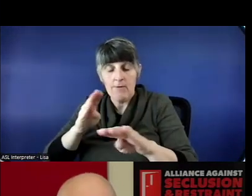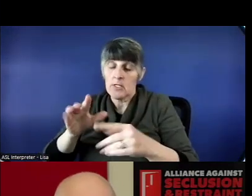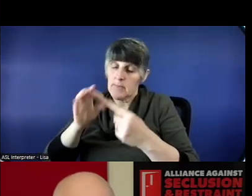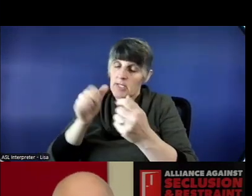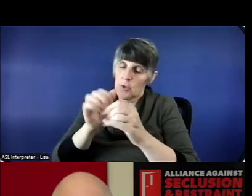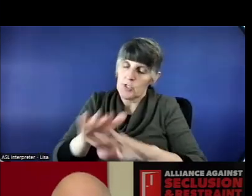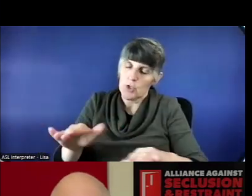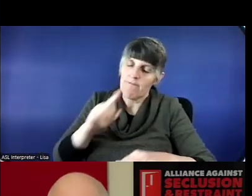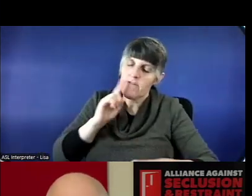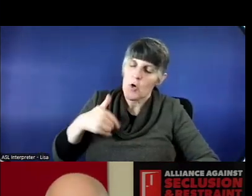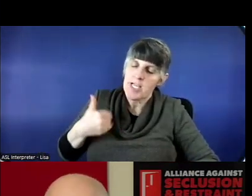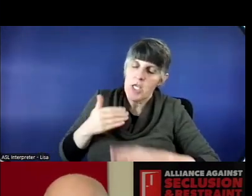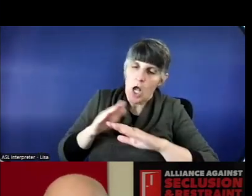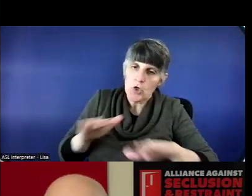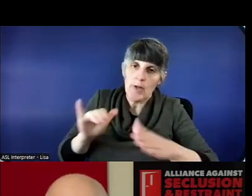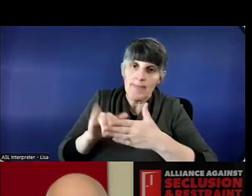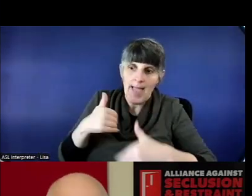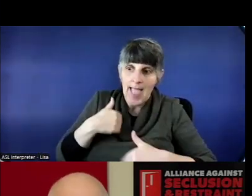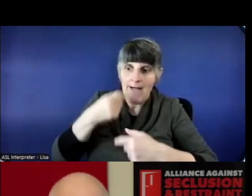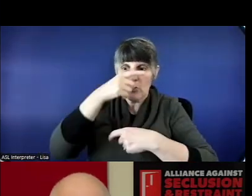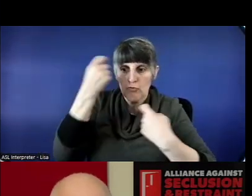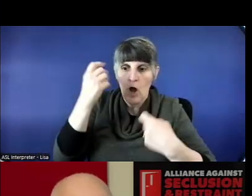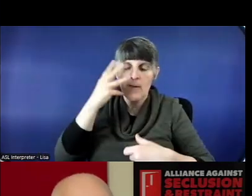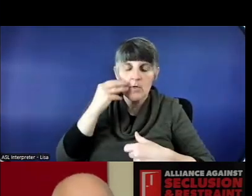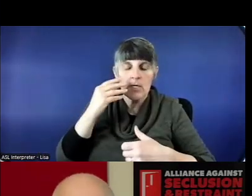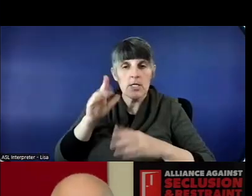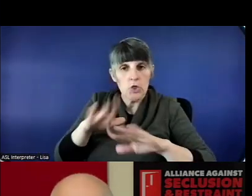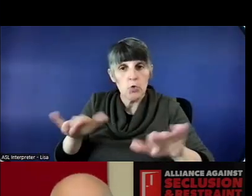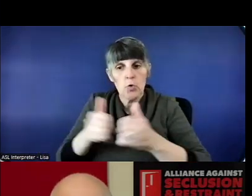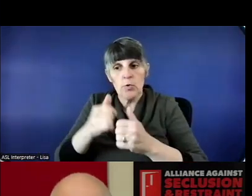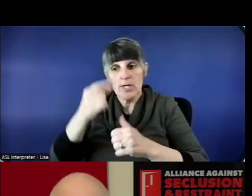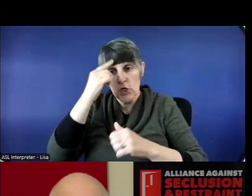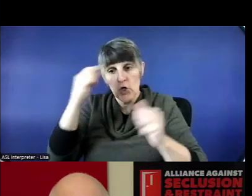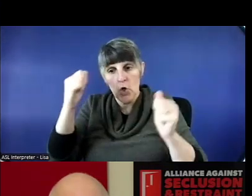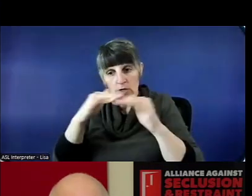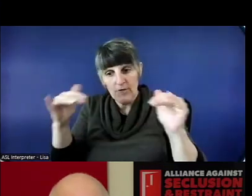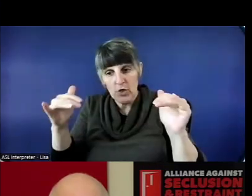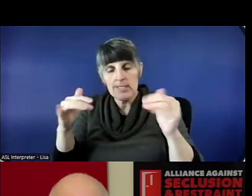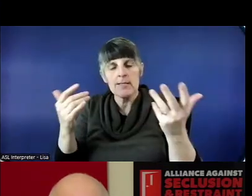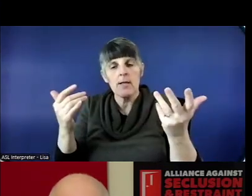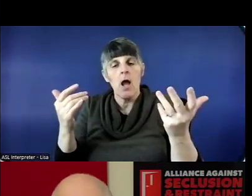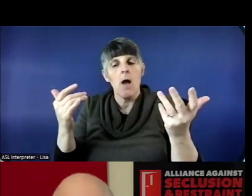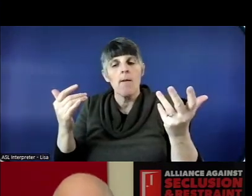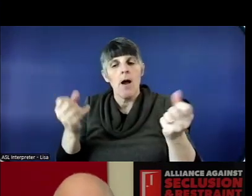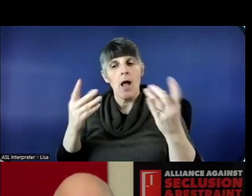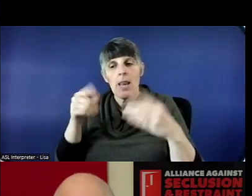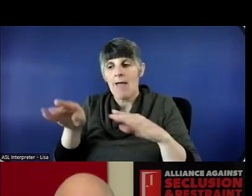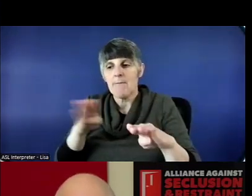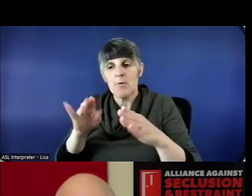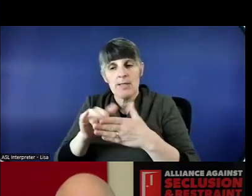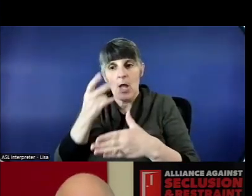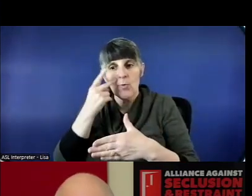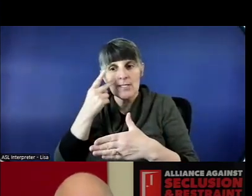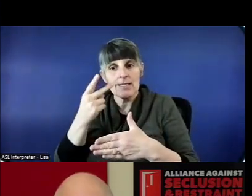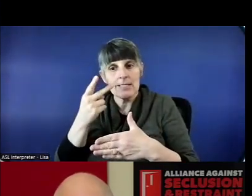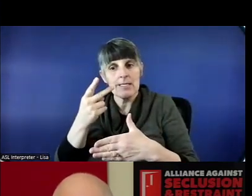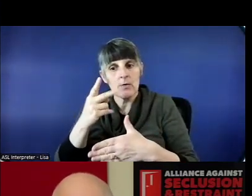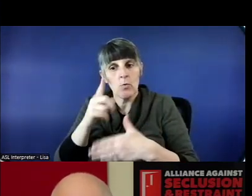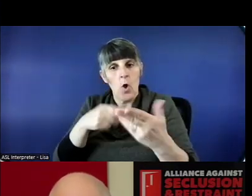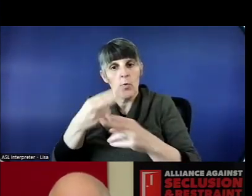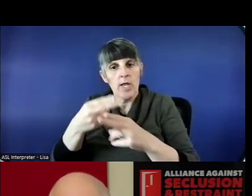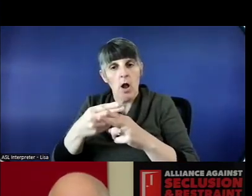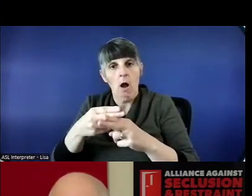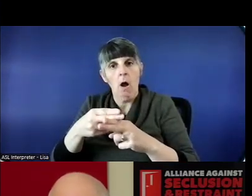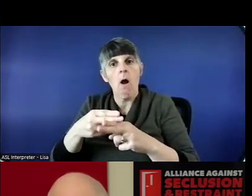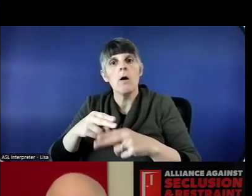with very young children, children that have a trauma background, children with neurodivergence, a lot of the behavior that we see is kind of what we would call bottom